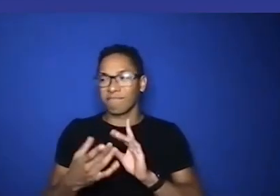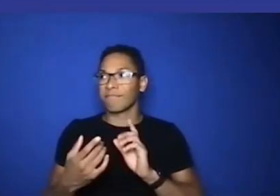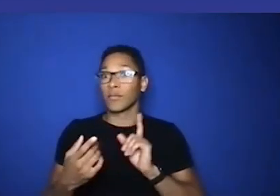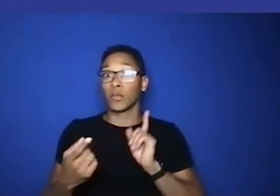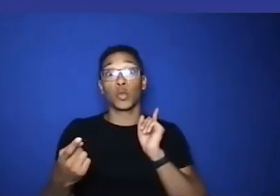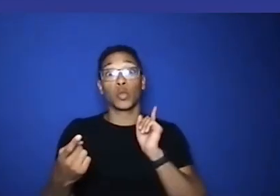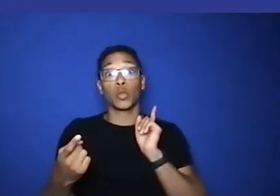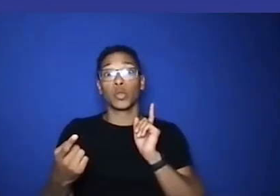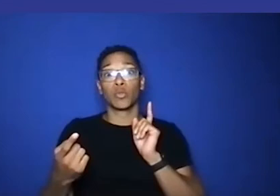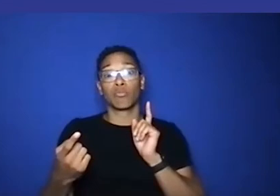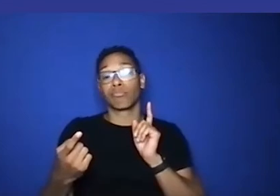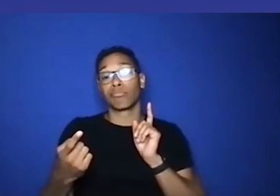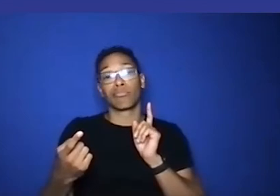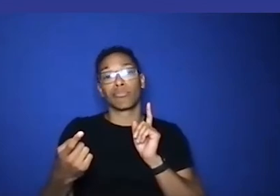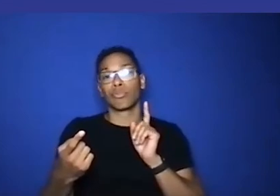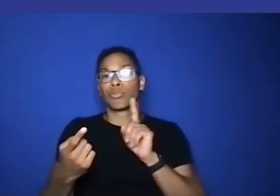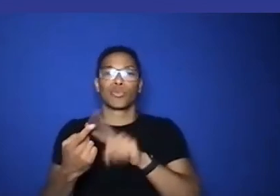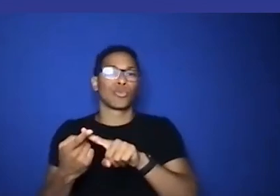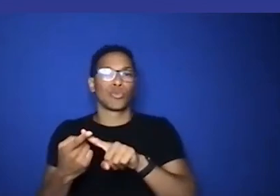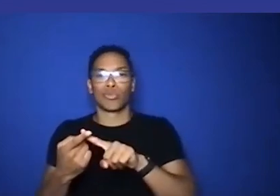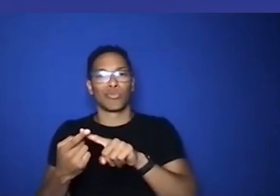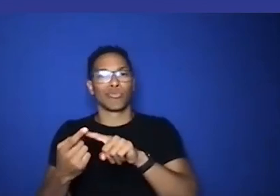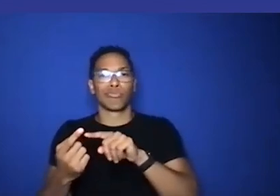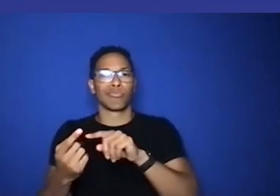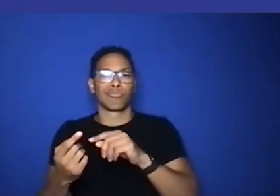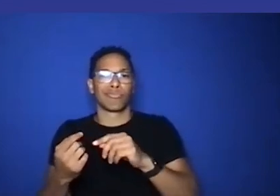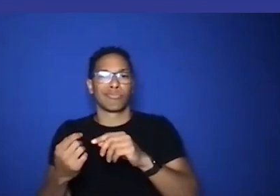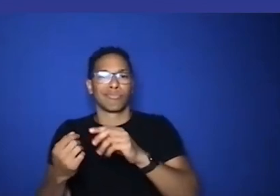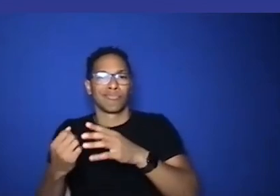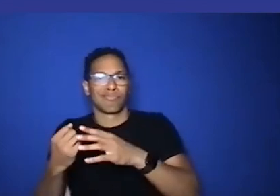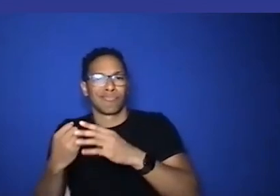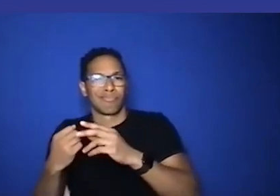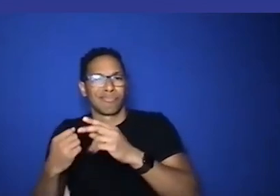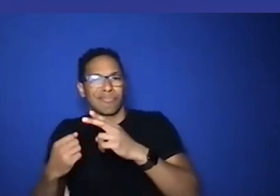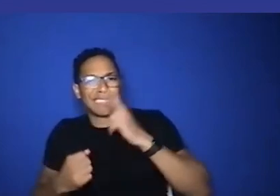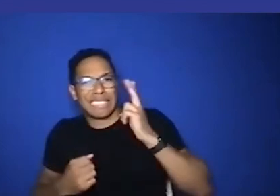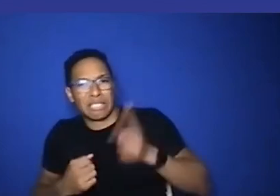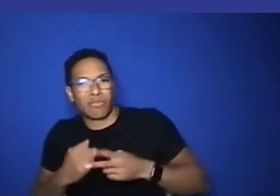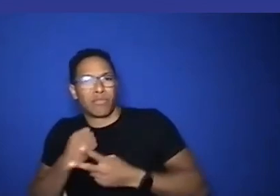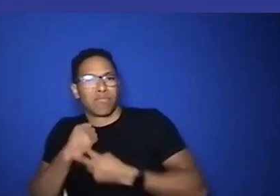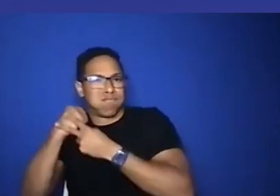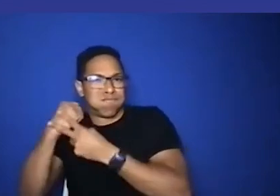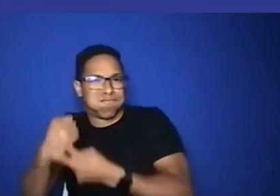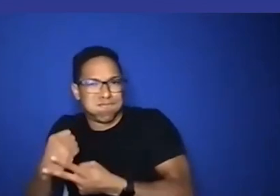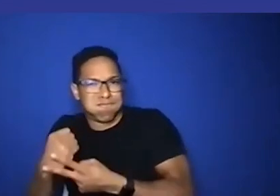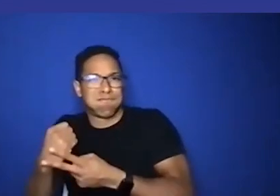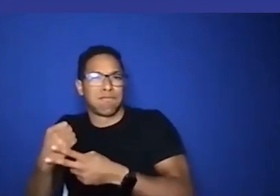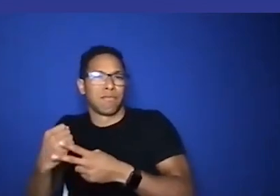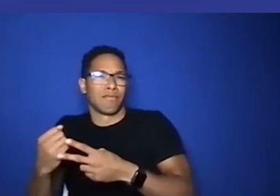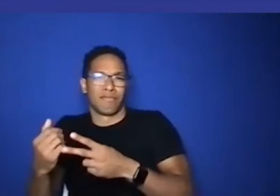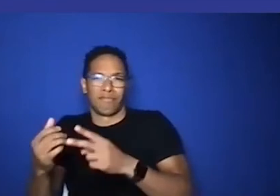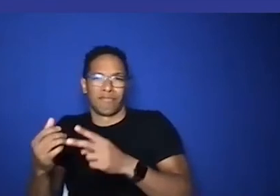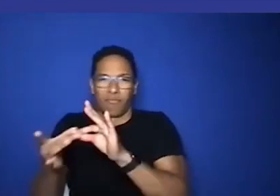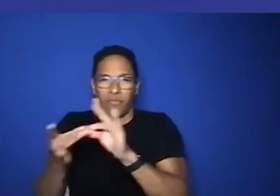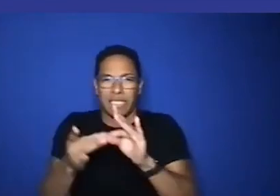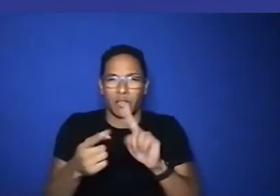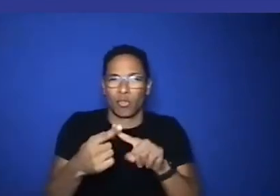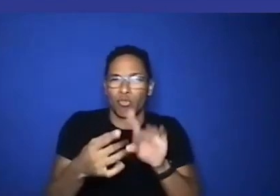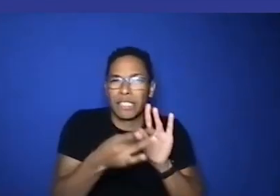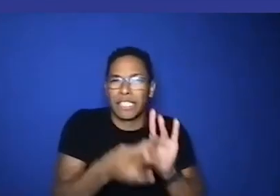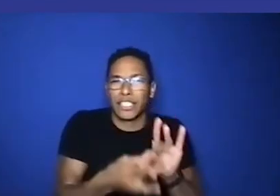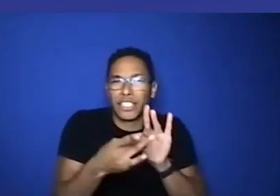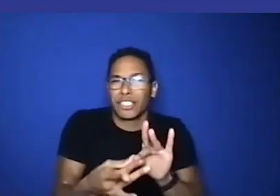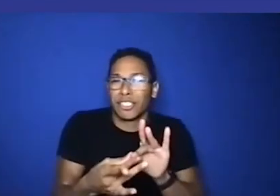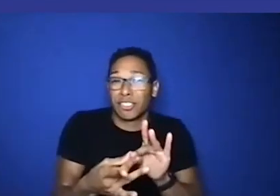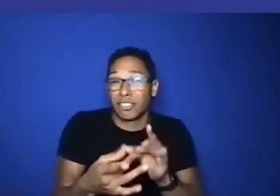to or adjacent to decolonial archives, to this consent, to these relations.